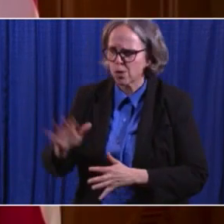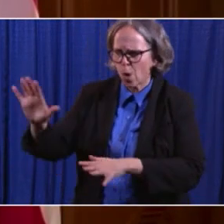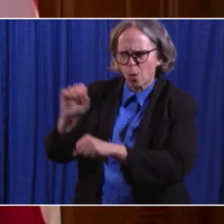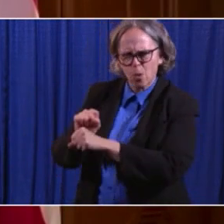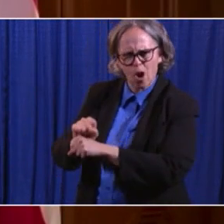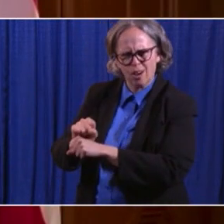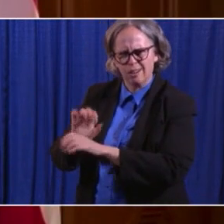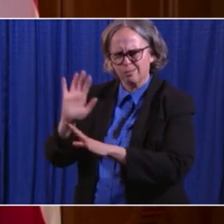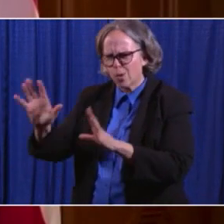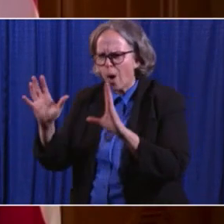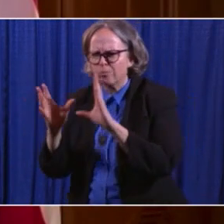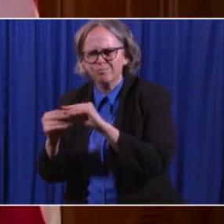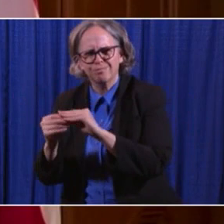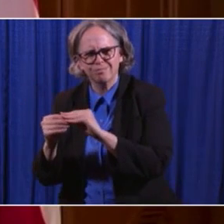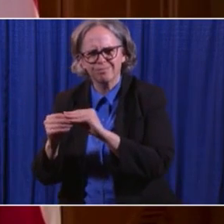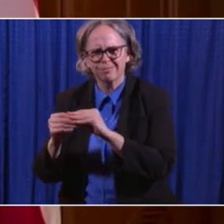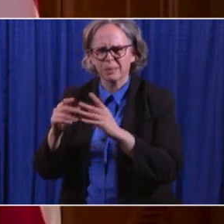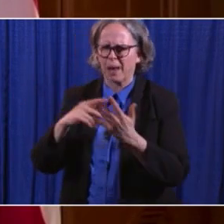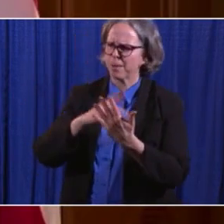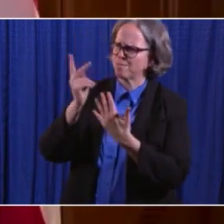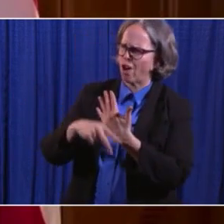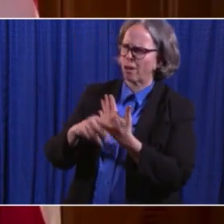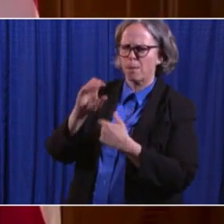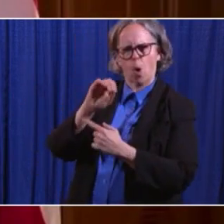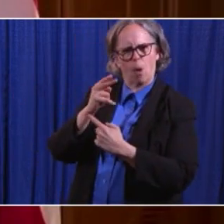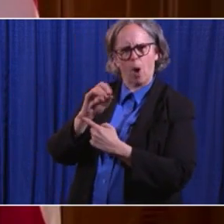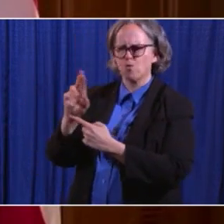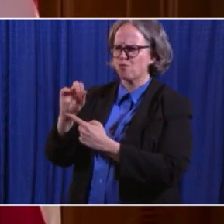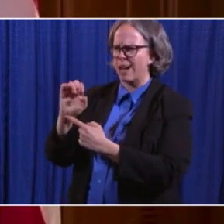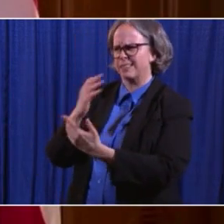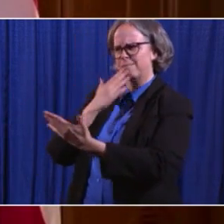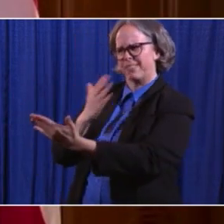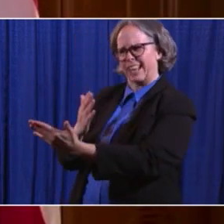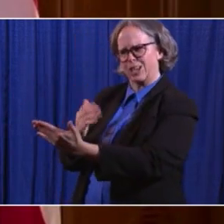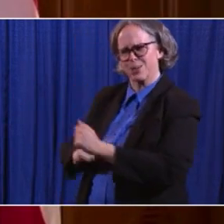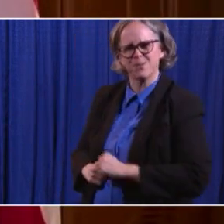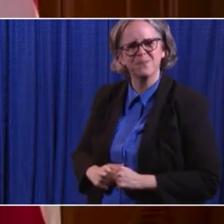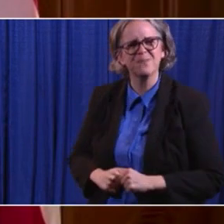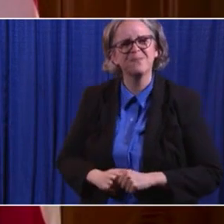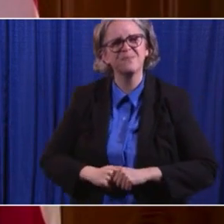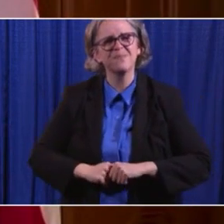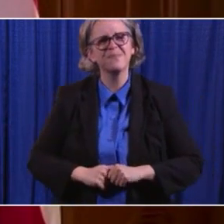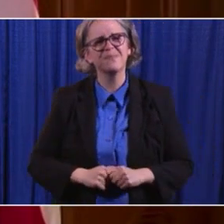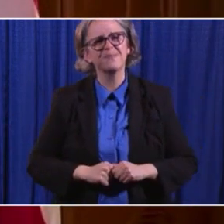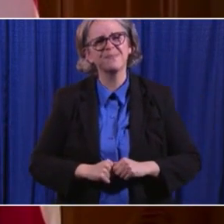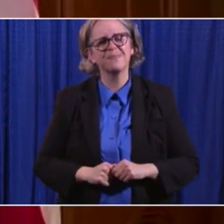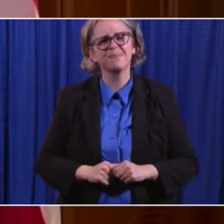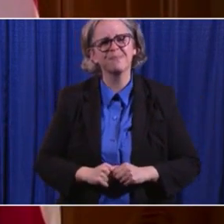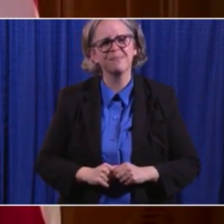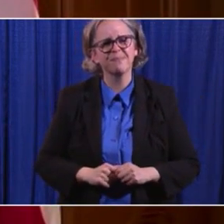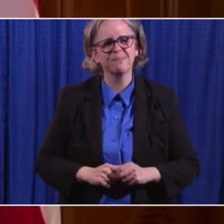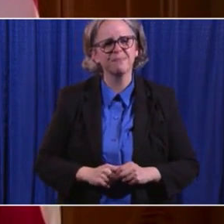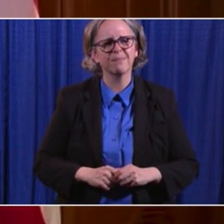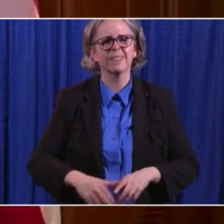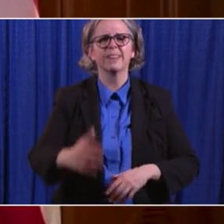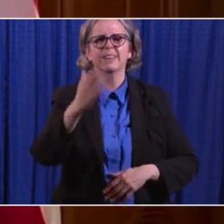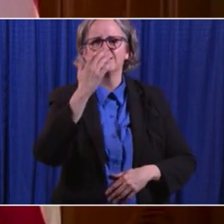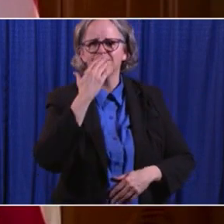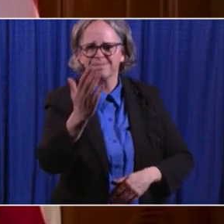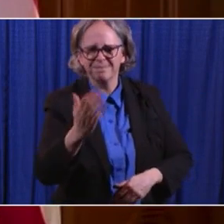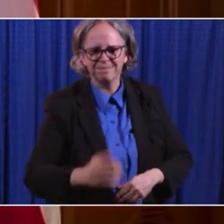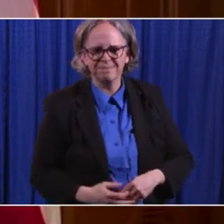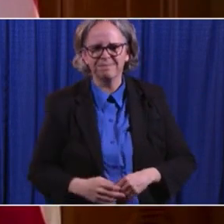into what this program really will do and why it matters. Thank you very much. Thank you.